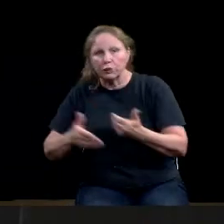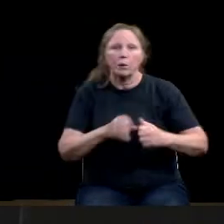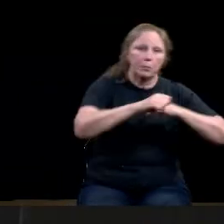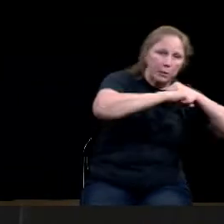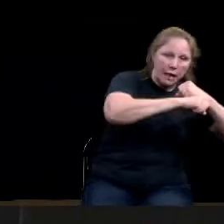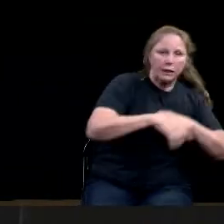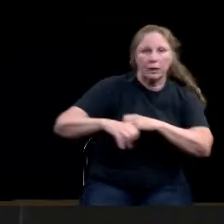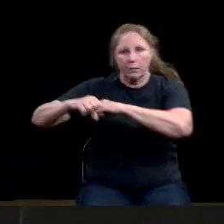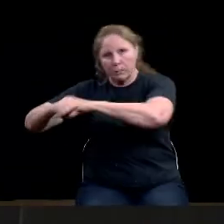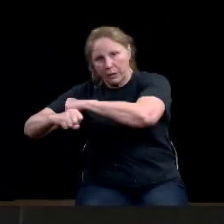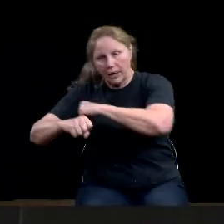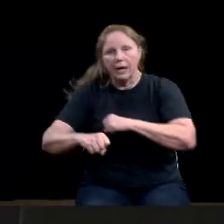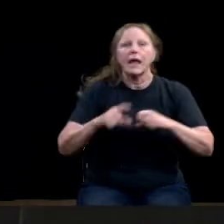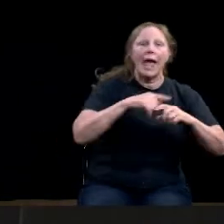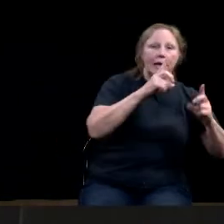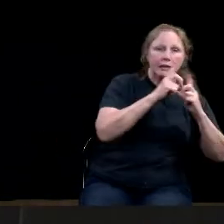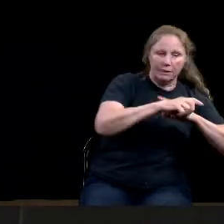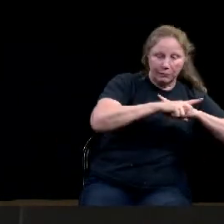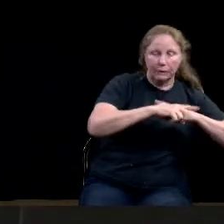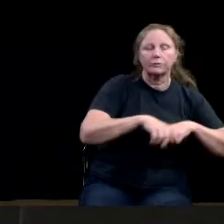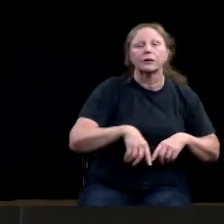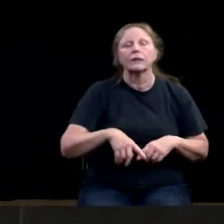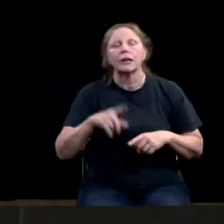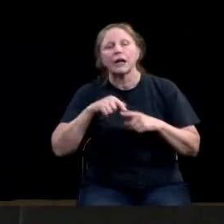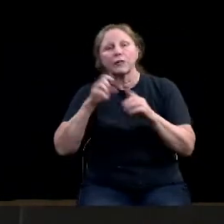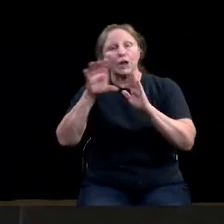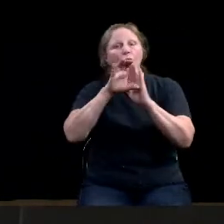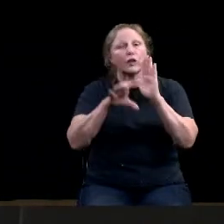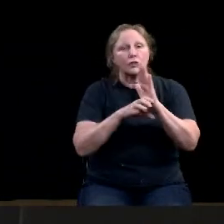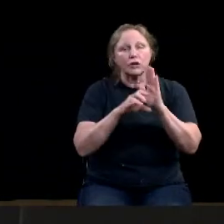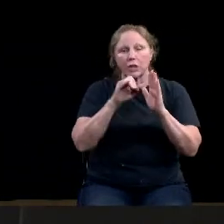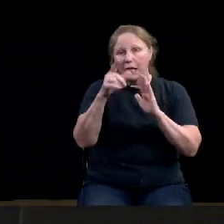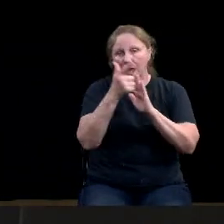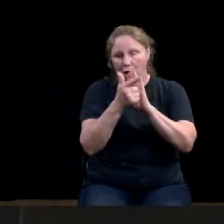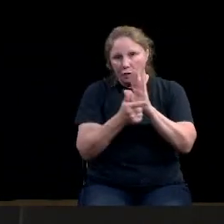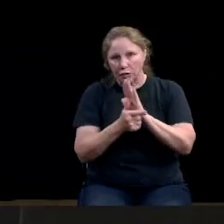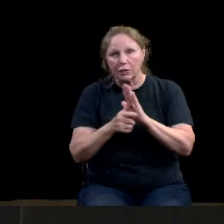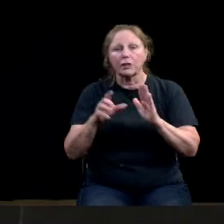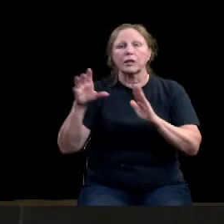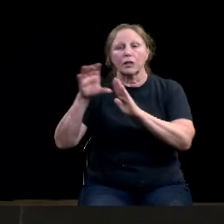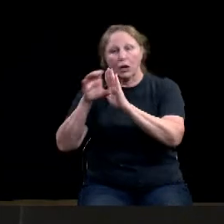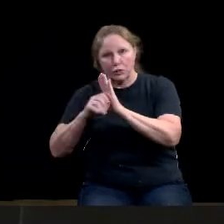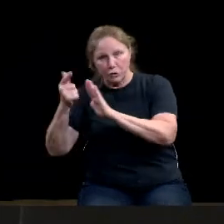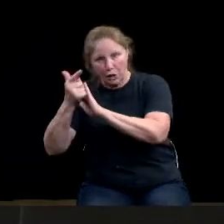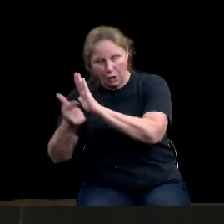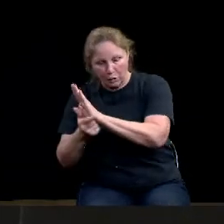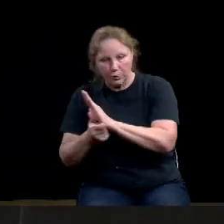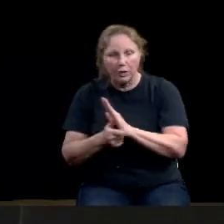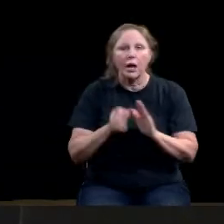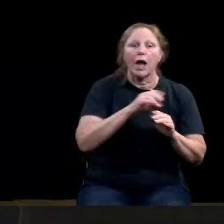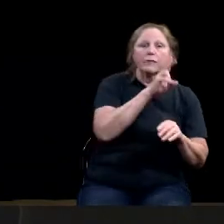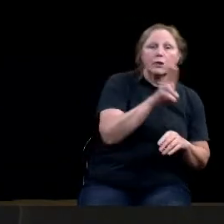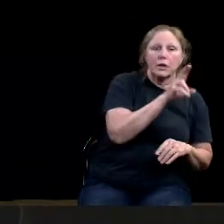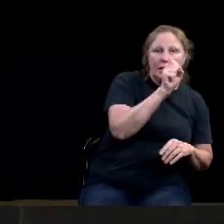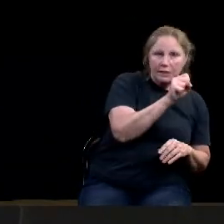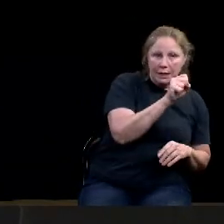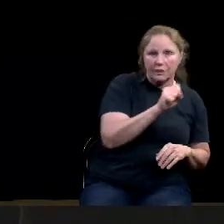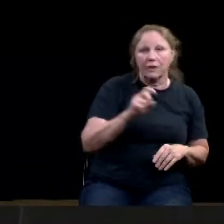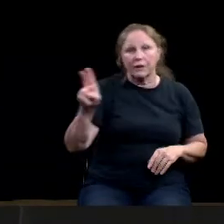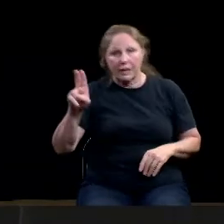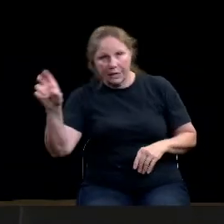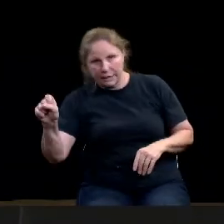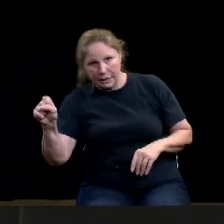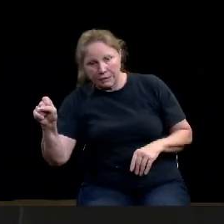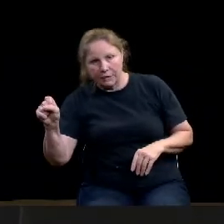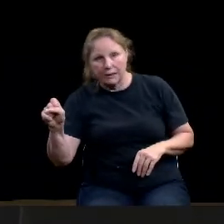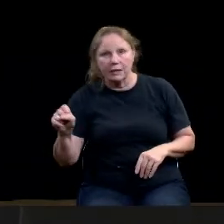of the United States, of this state, and of the City of Waco. So